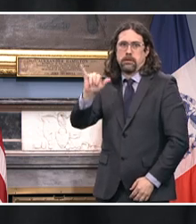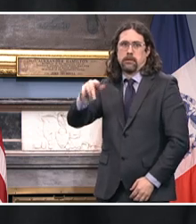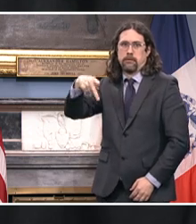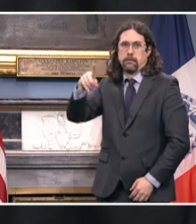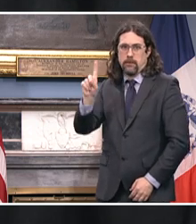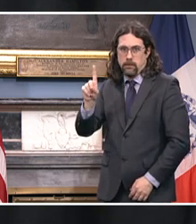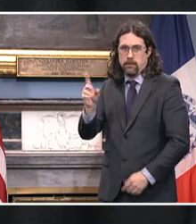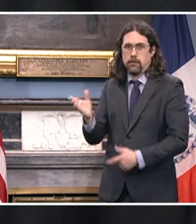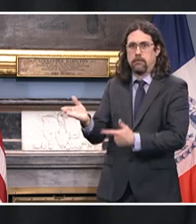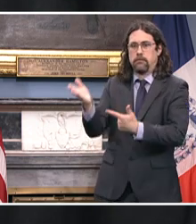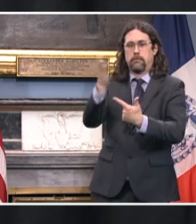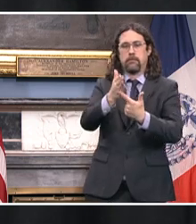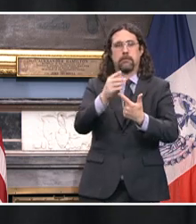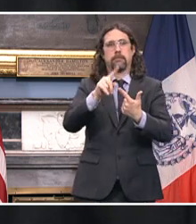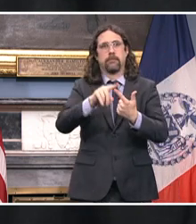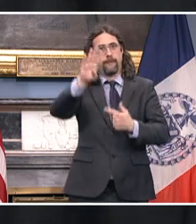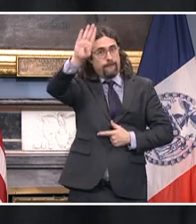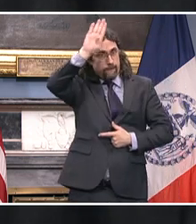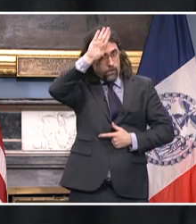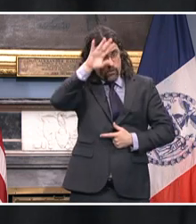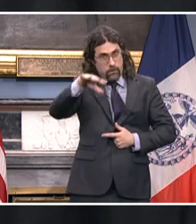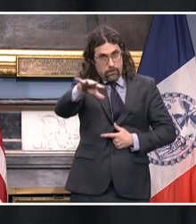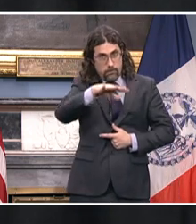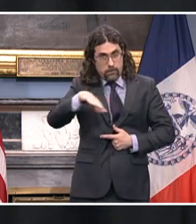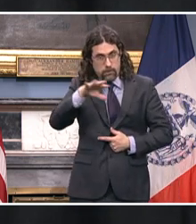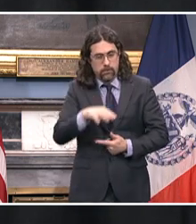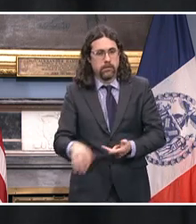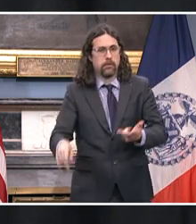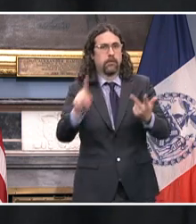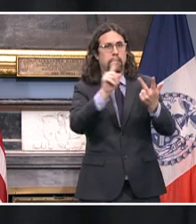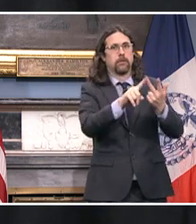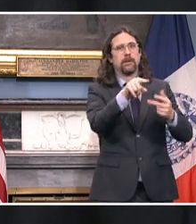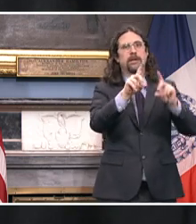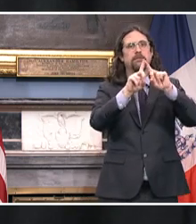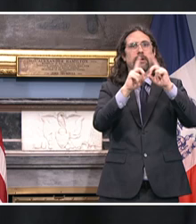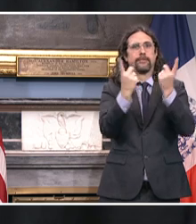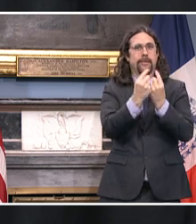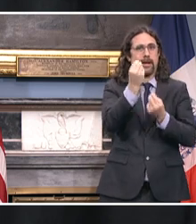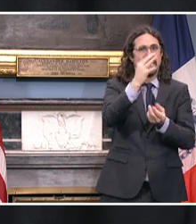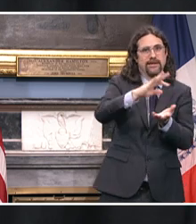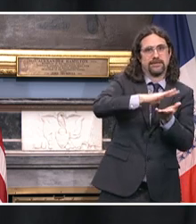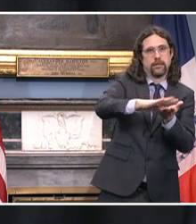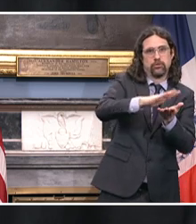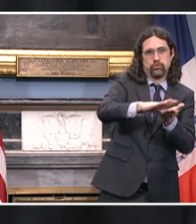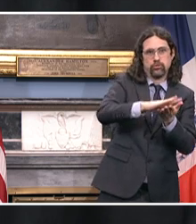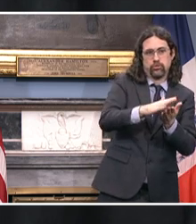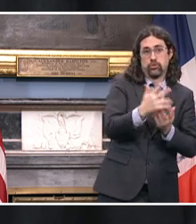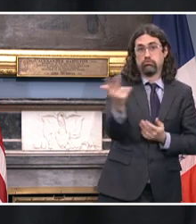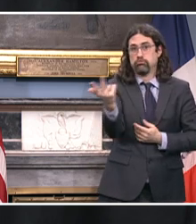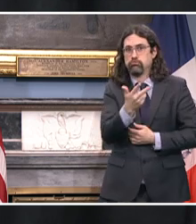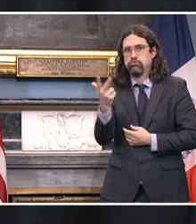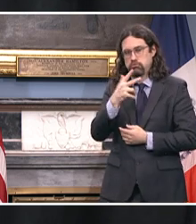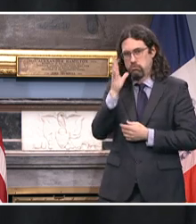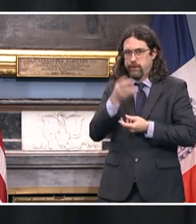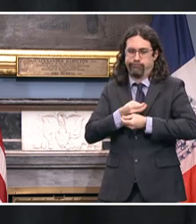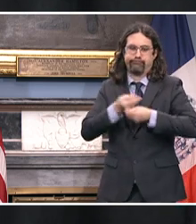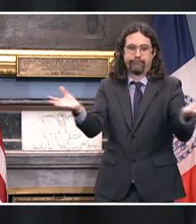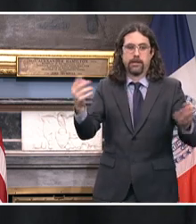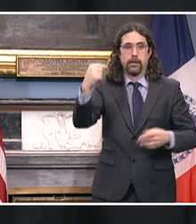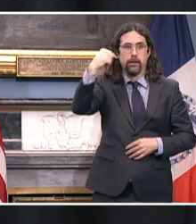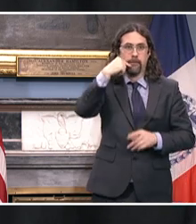and more as we get them. We're getting in a big supply going forward, and we're going to keep getting them out around so we can maximize that kind of monitoring and support